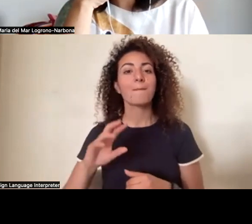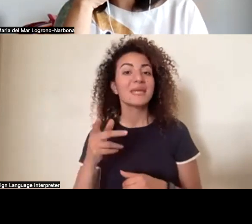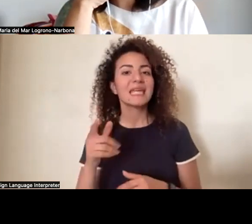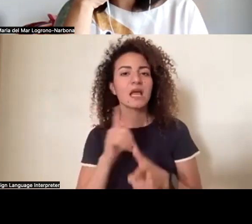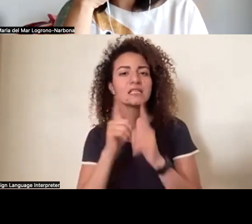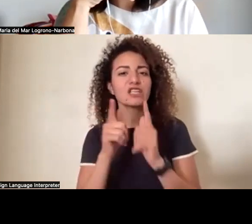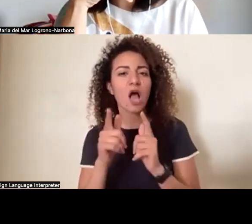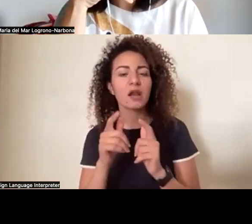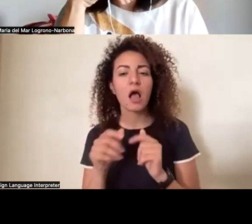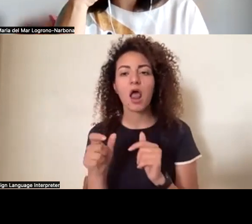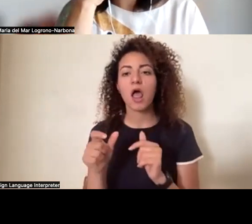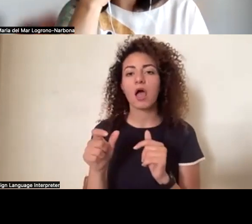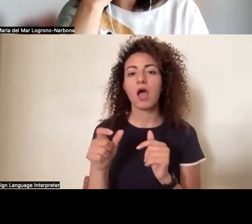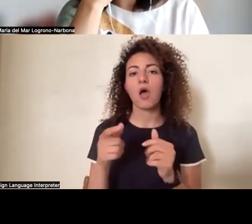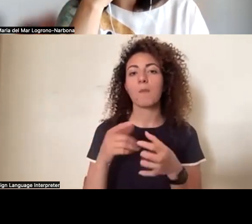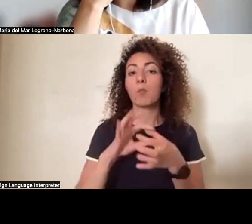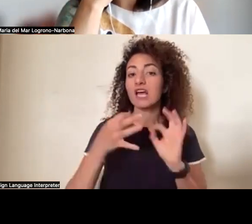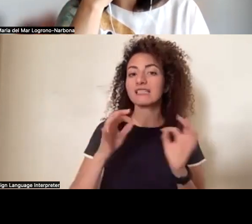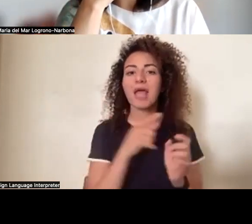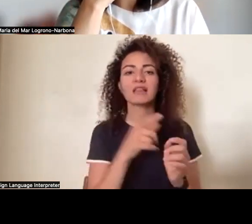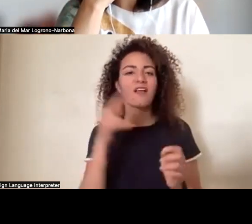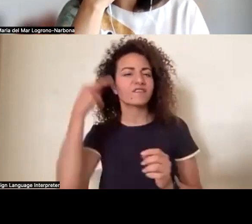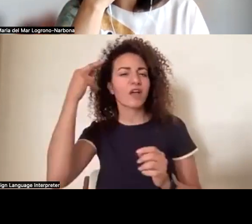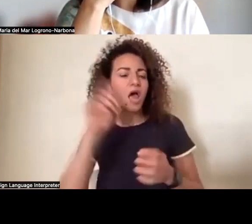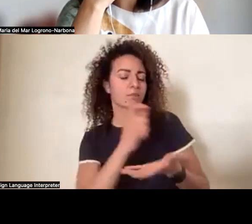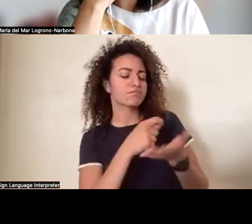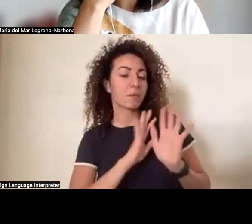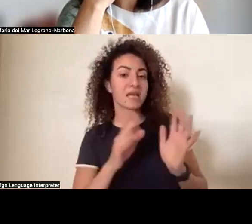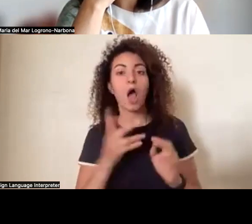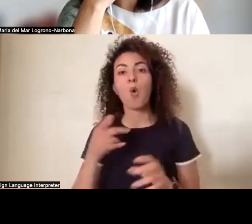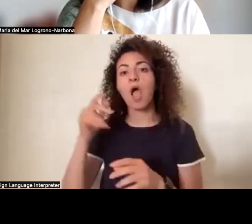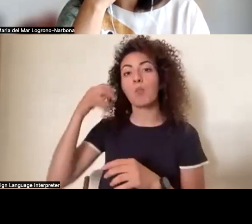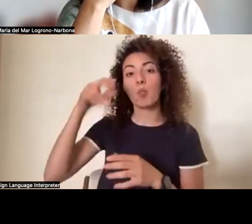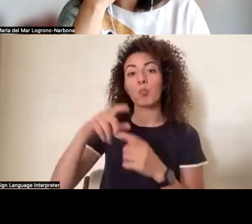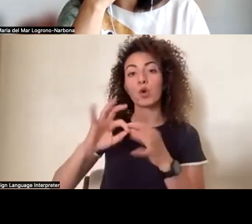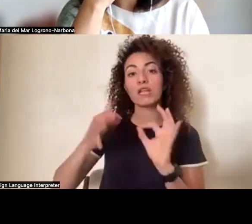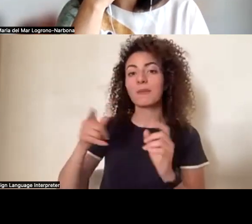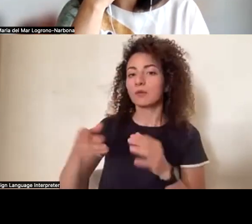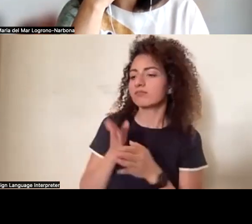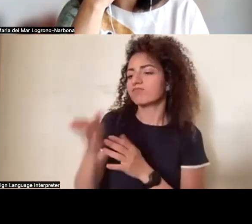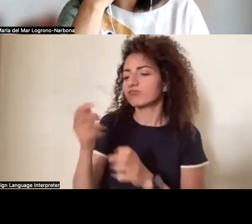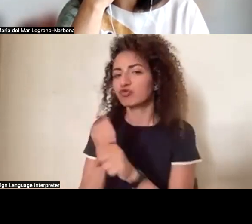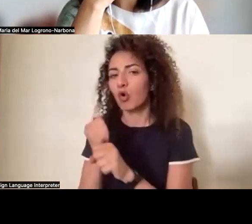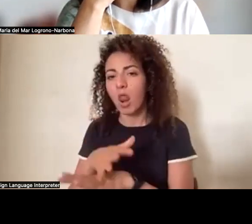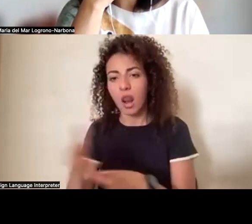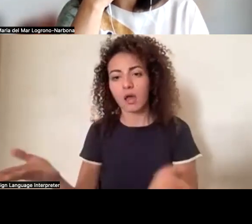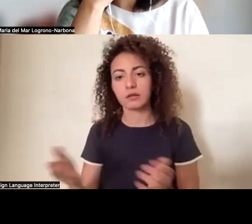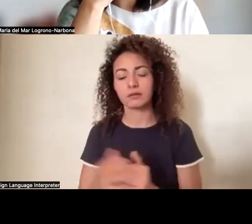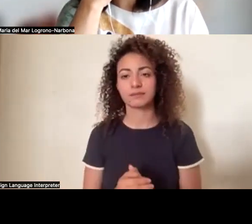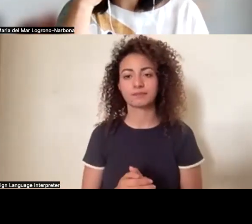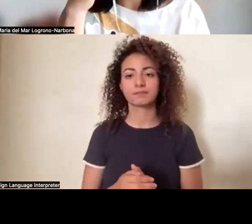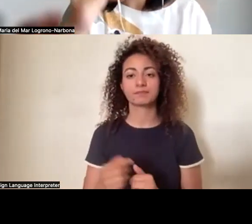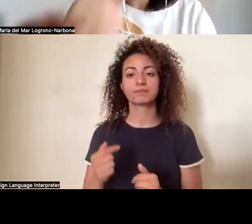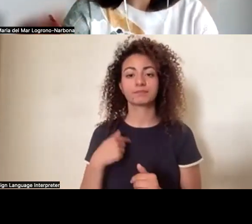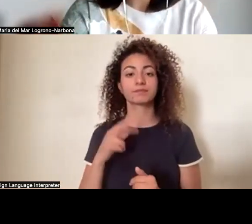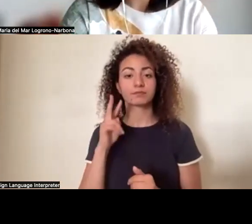like the implementing civil society? This is something to raise. And finally, now knowing that it is not